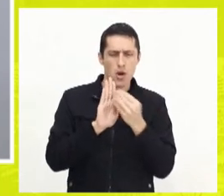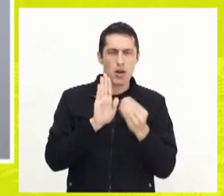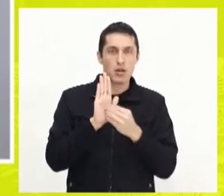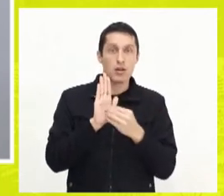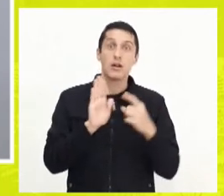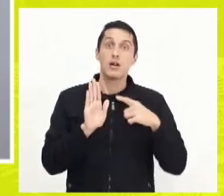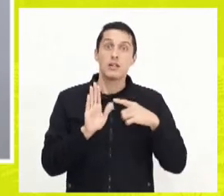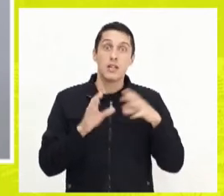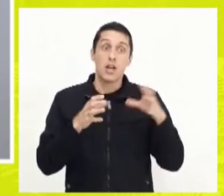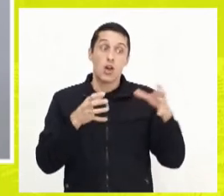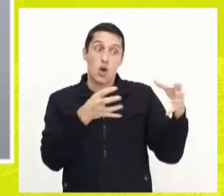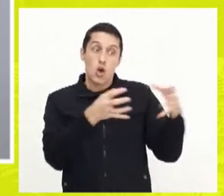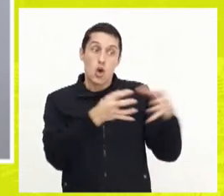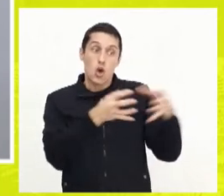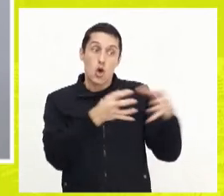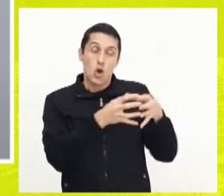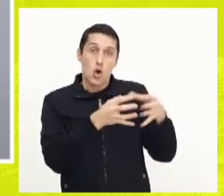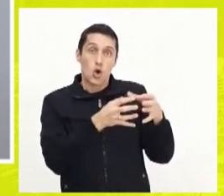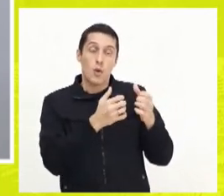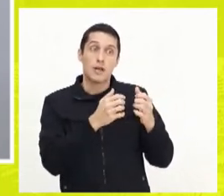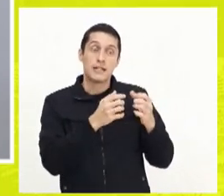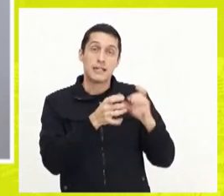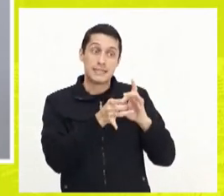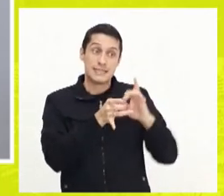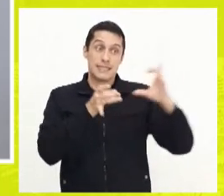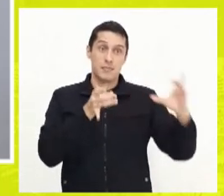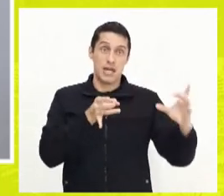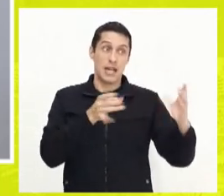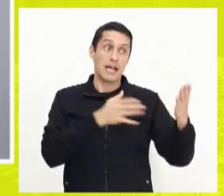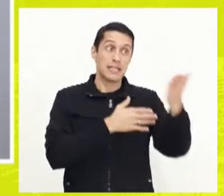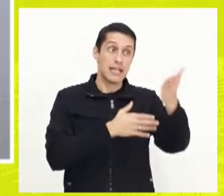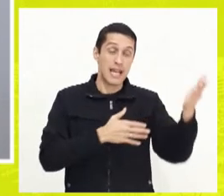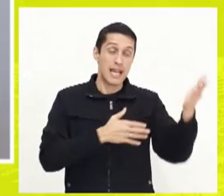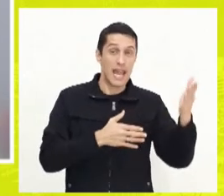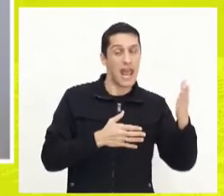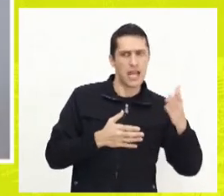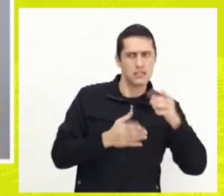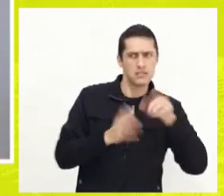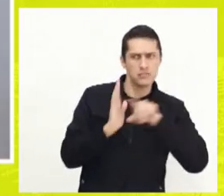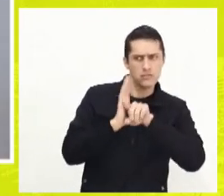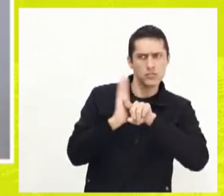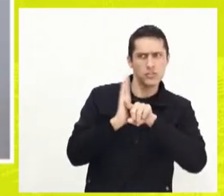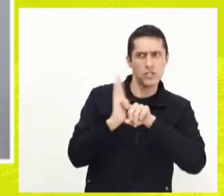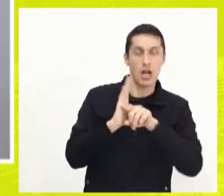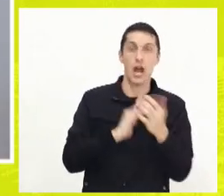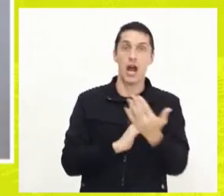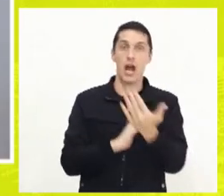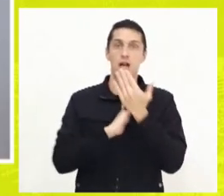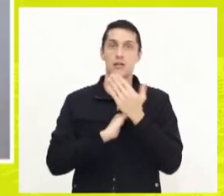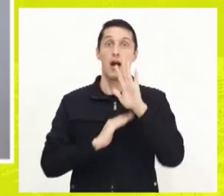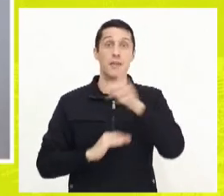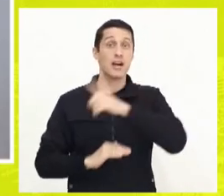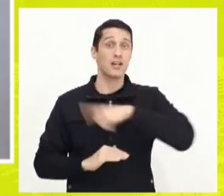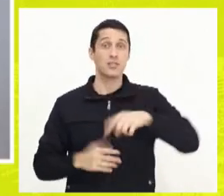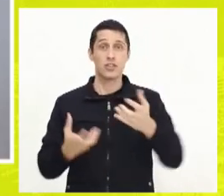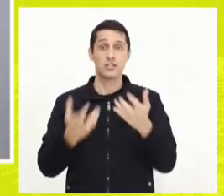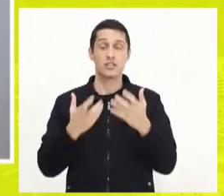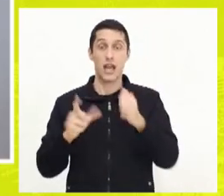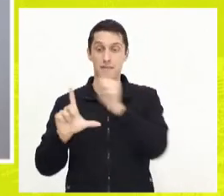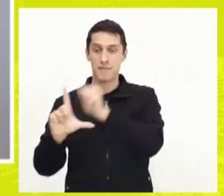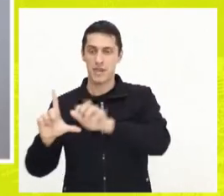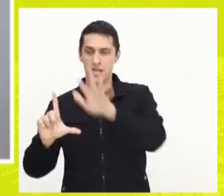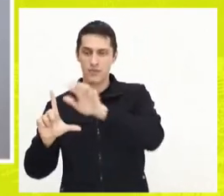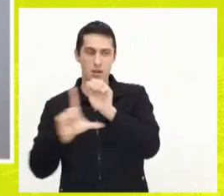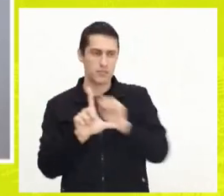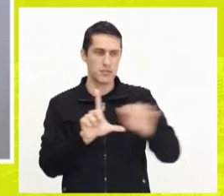independent agencies to fact check to help in this task our search is for platforms to tell everyone what